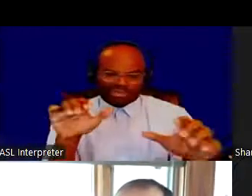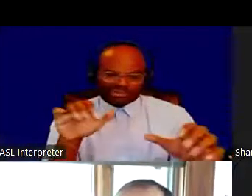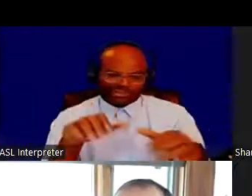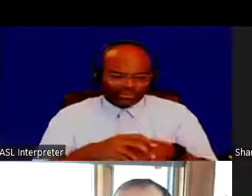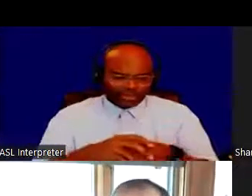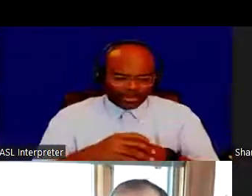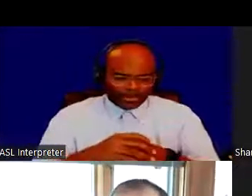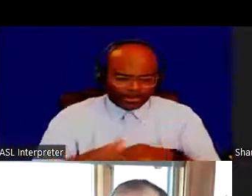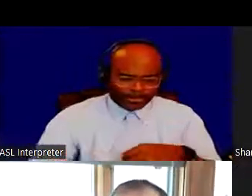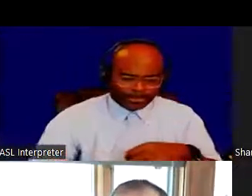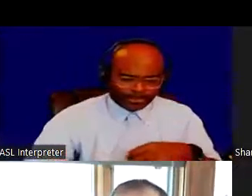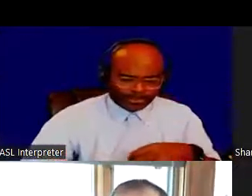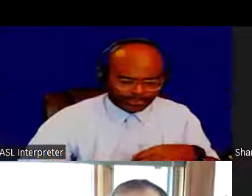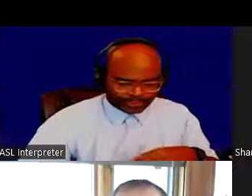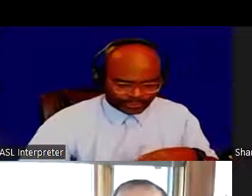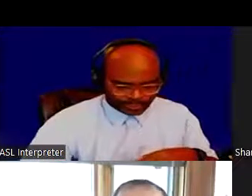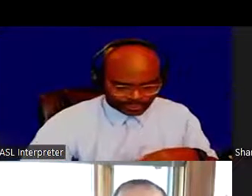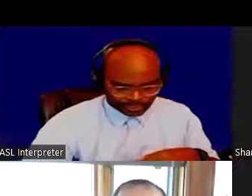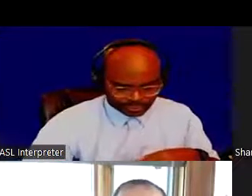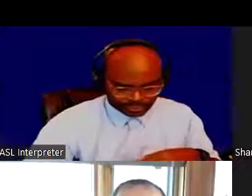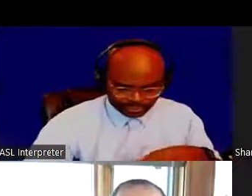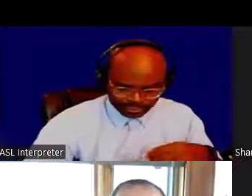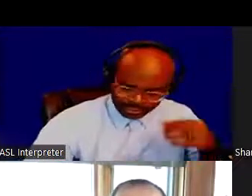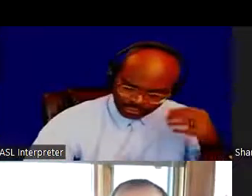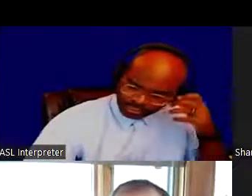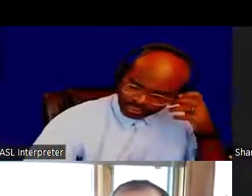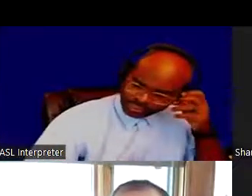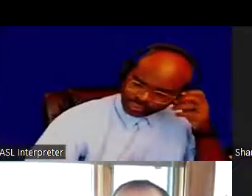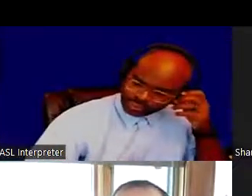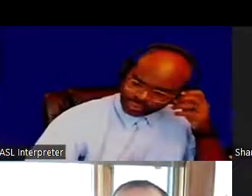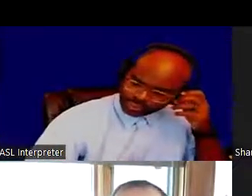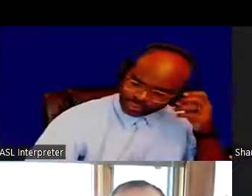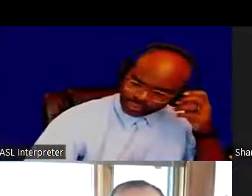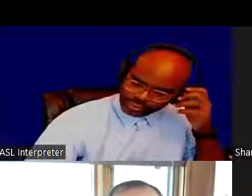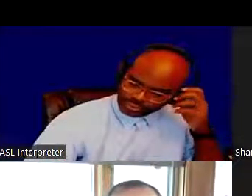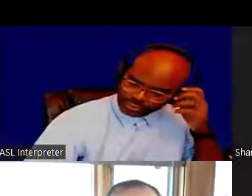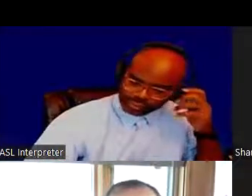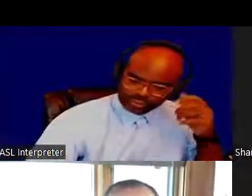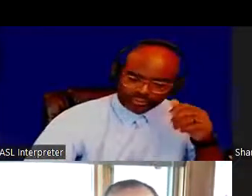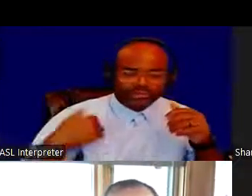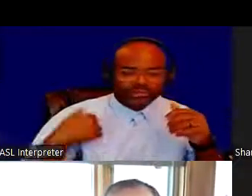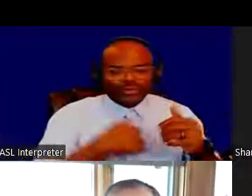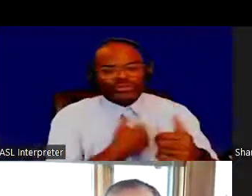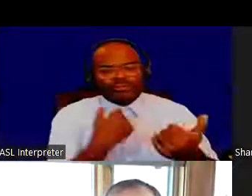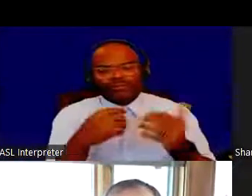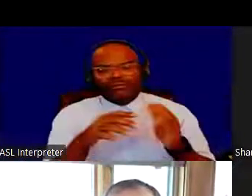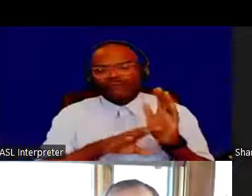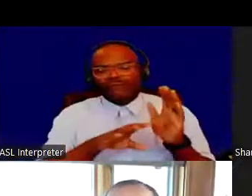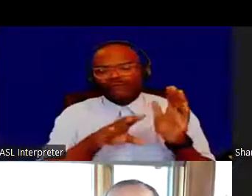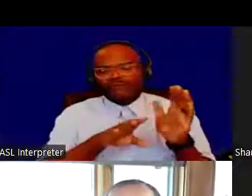As we go forward and develop adaptation menus, we have several that